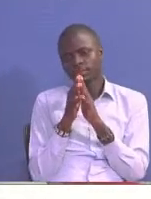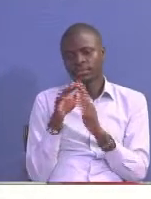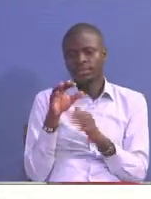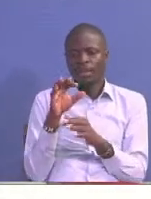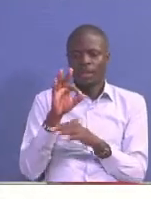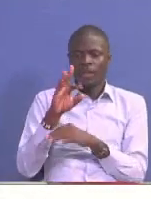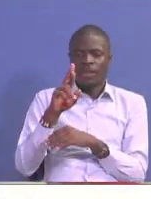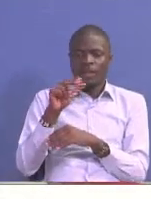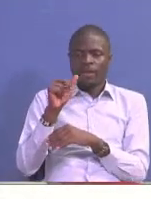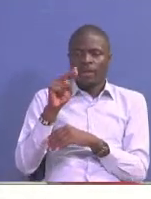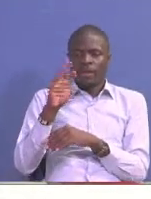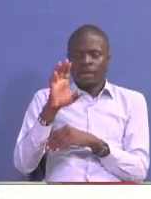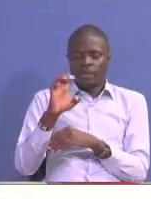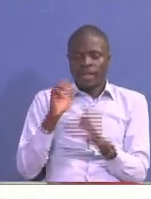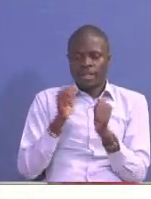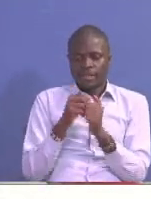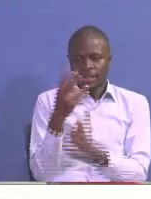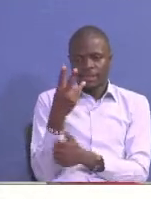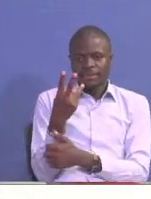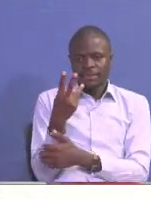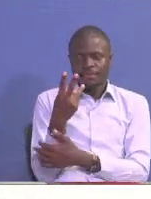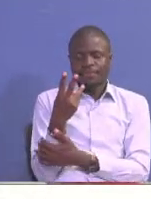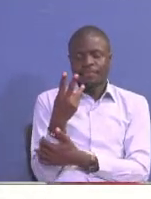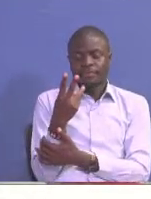France with 4,